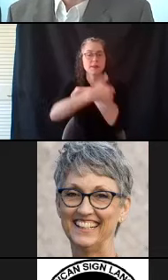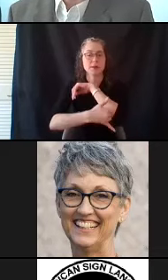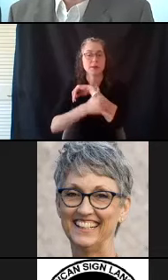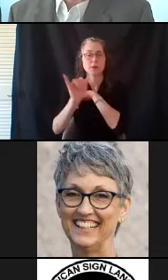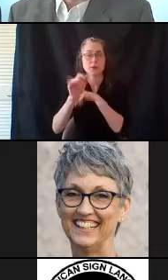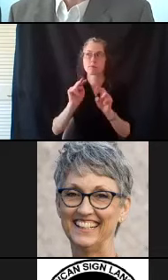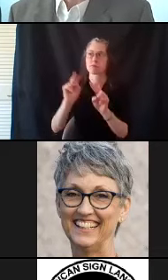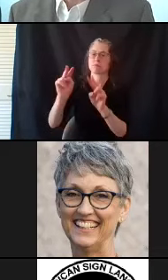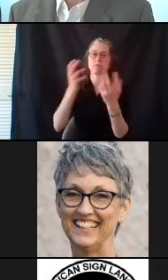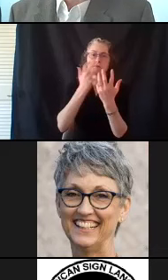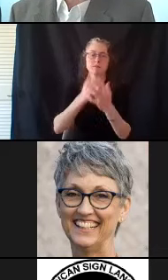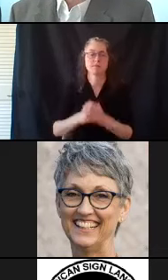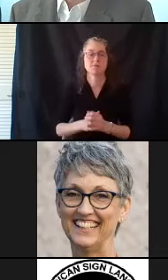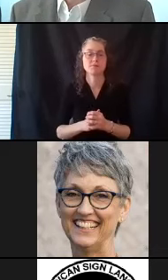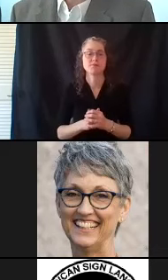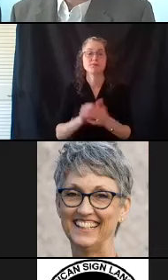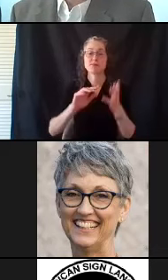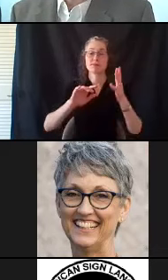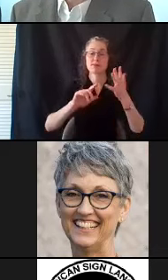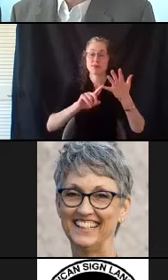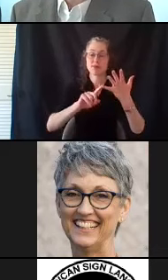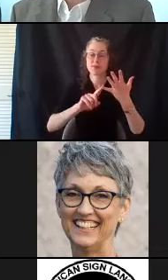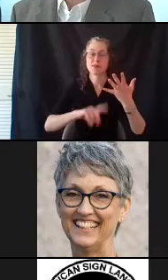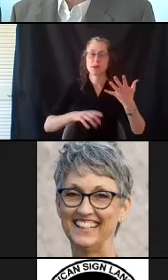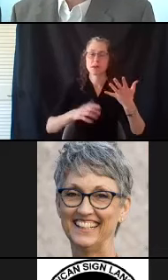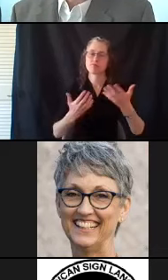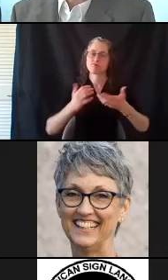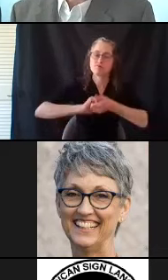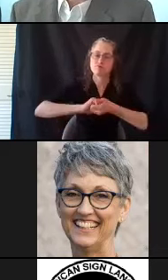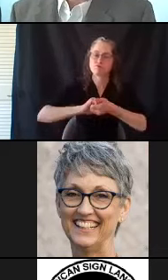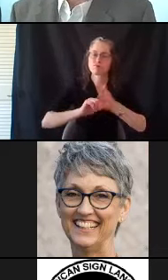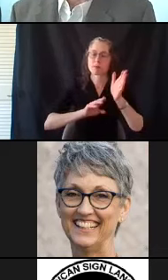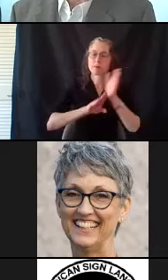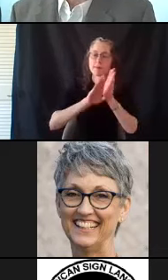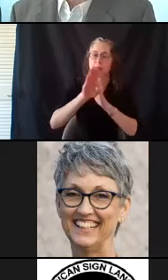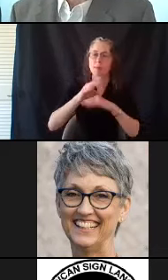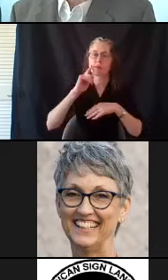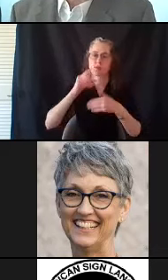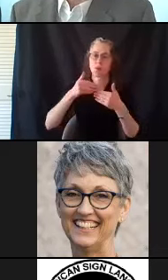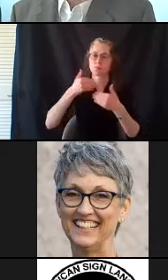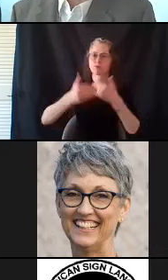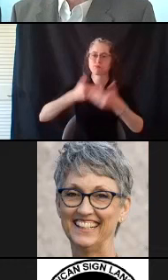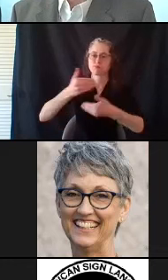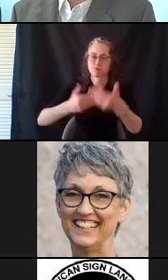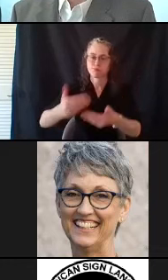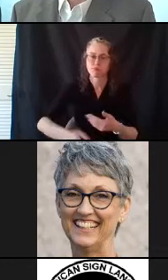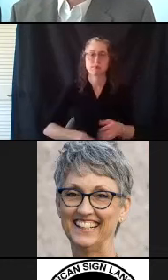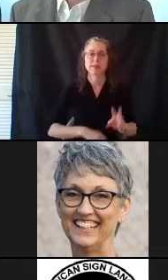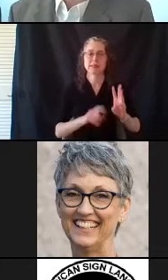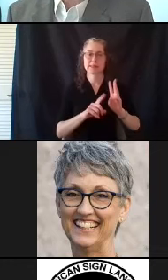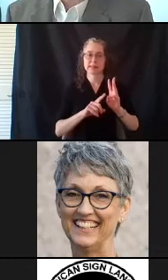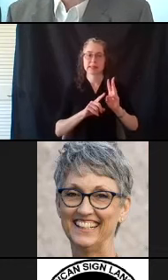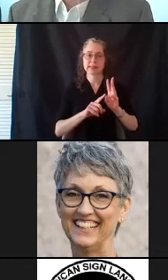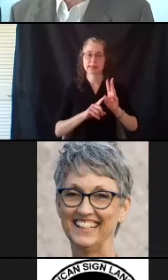talk about building partnerships, and that really is the key towards moving forward. And then lastly, we'll talk about the playbook